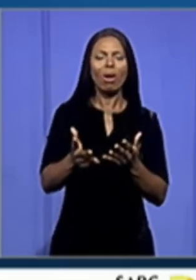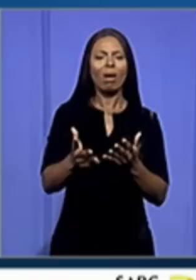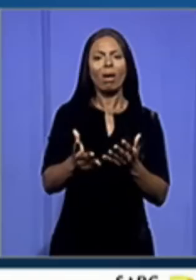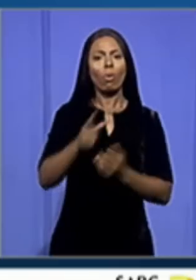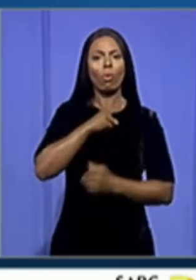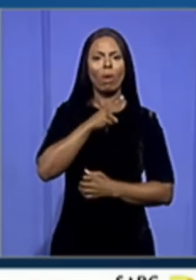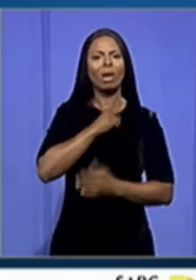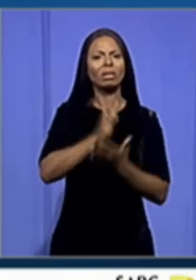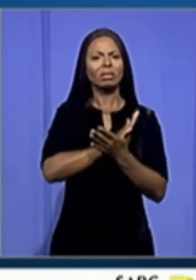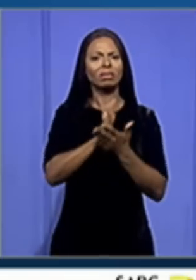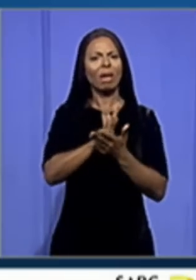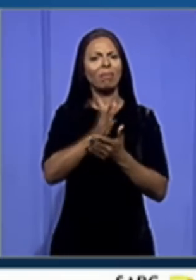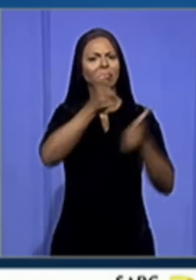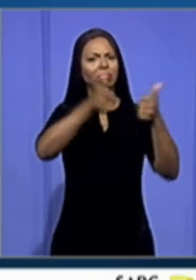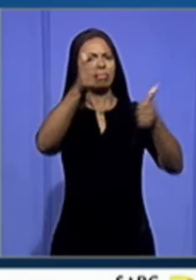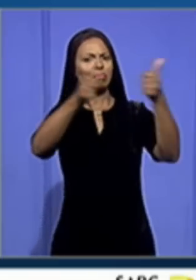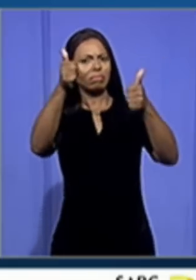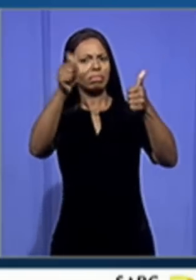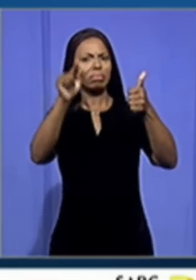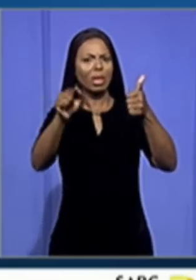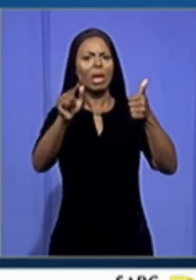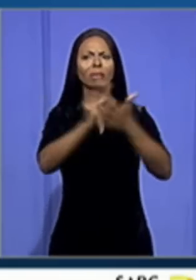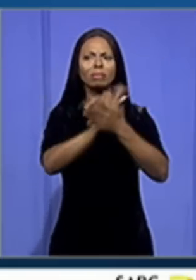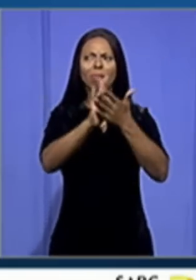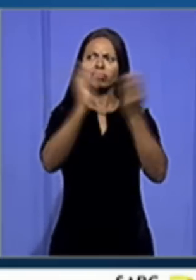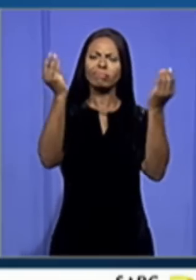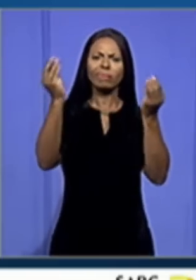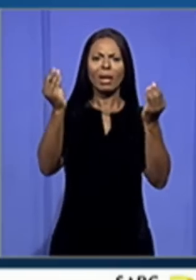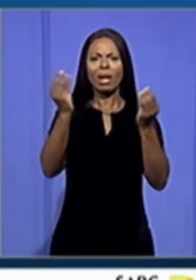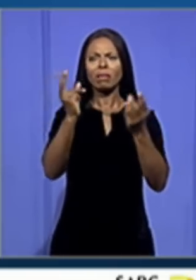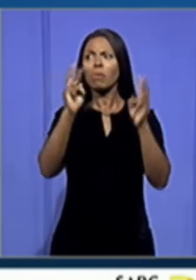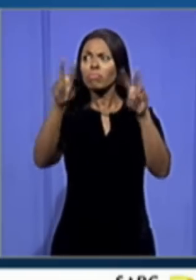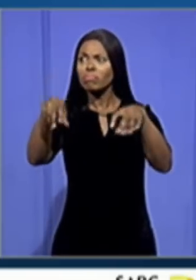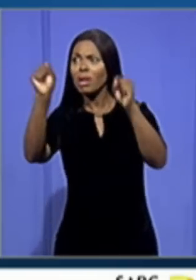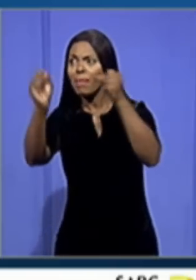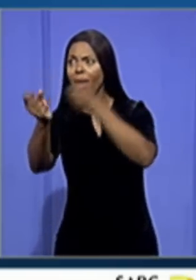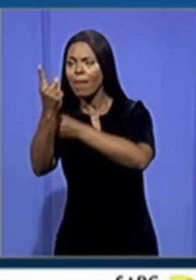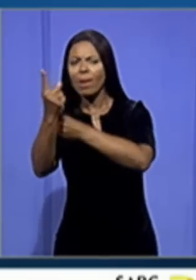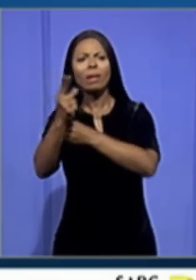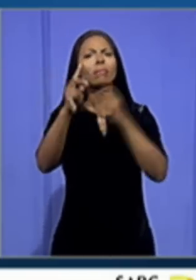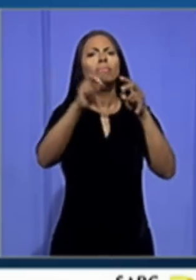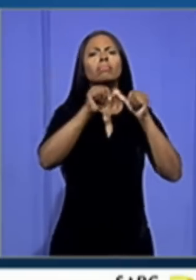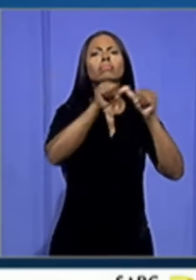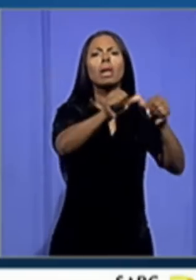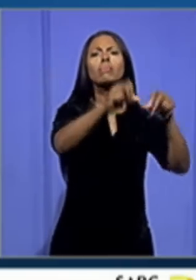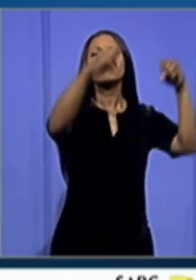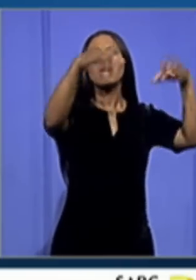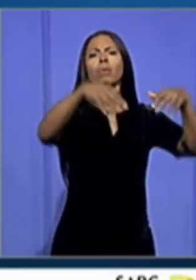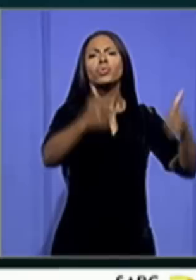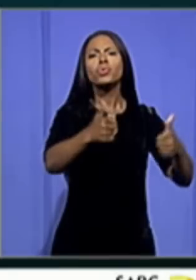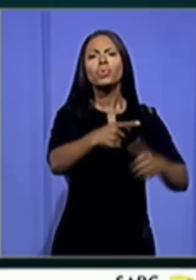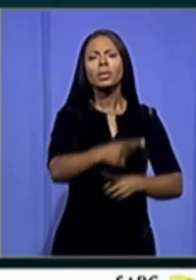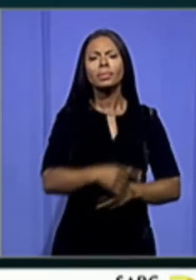go na le bahlomphegi goba batsebalegi bao ba kgaotšo ya mohlagase e sa ba tshwenyego.